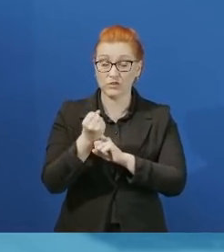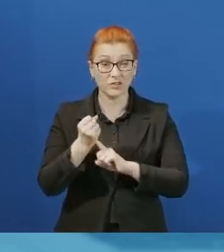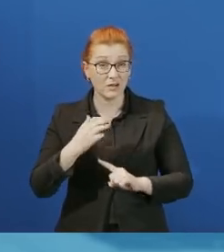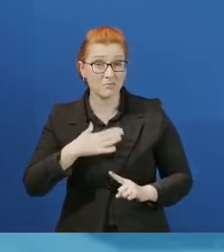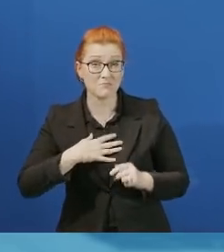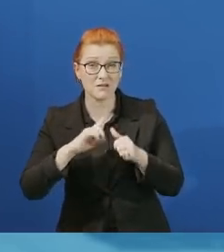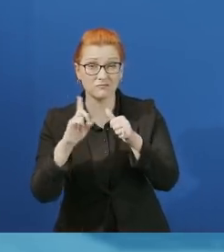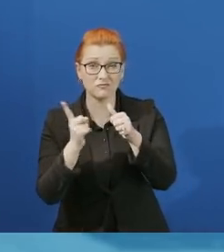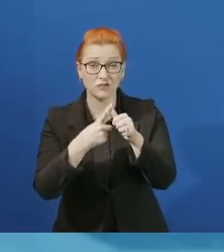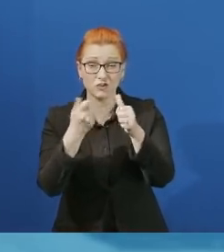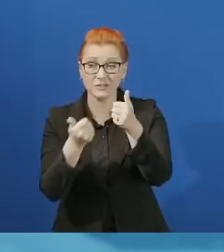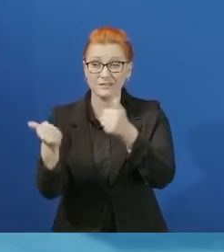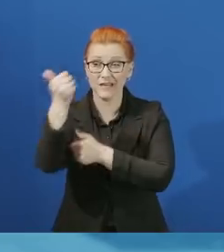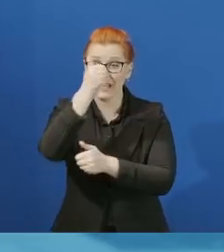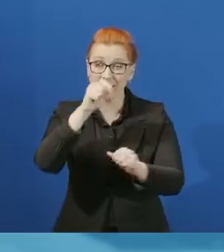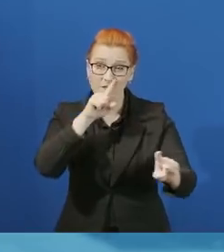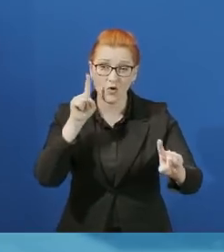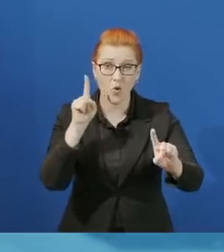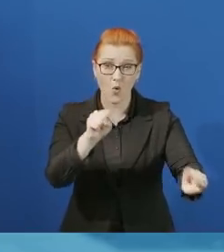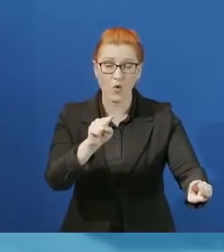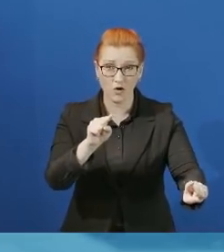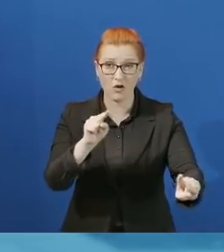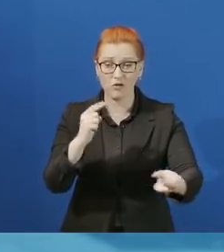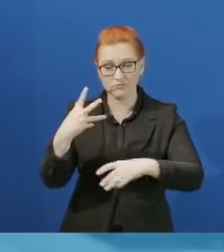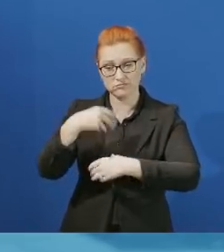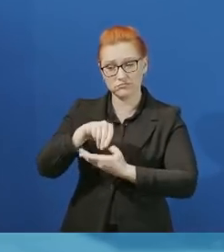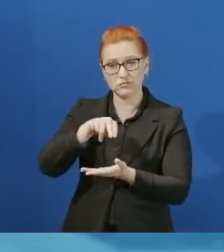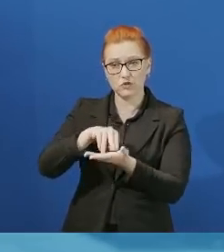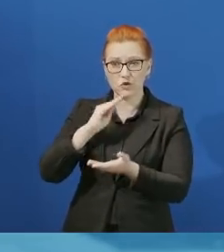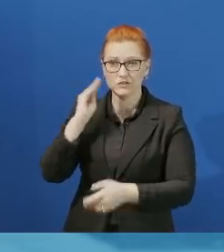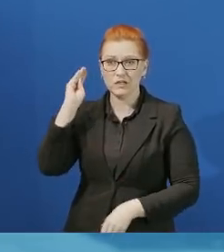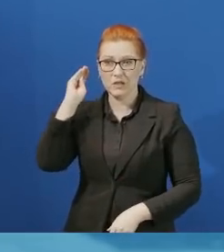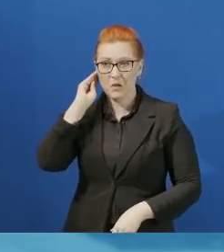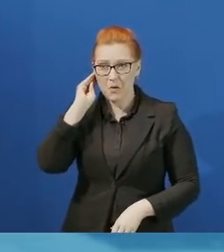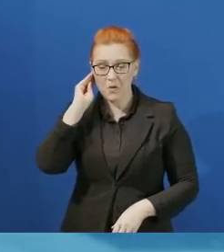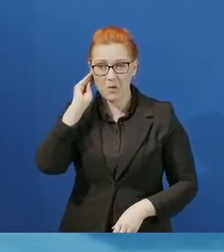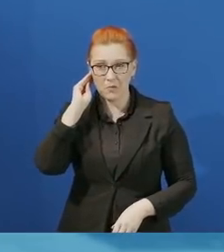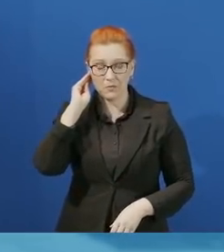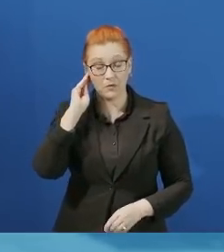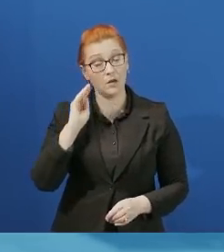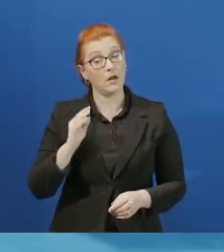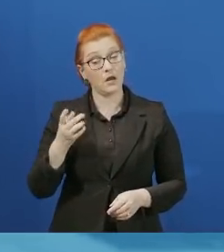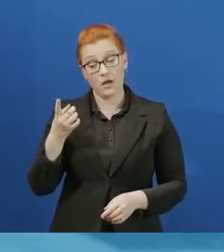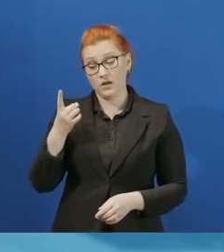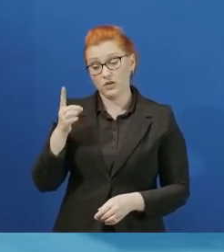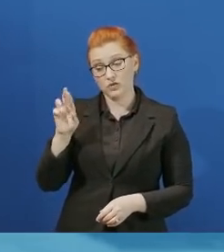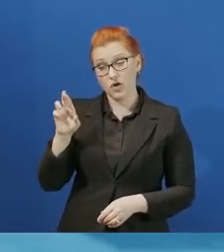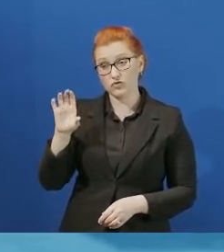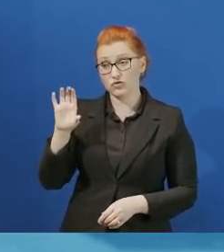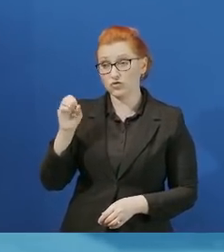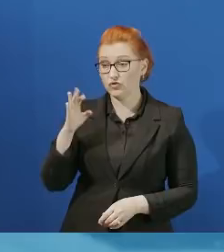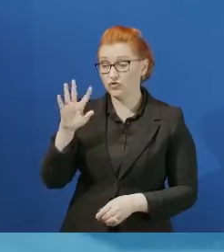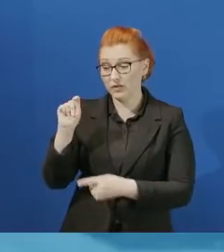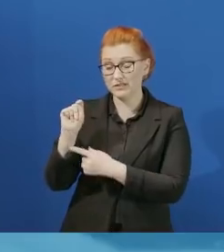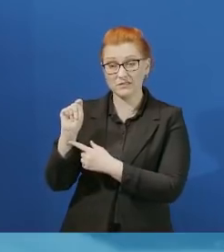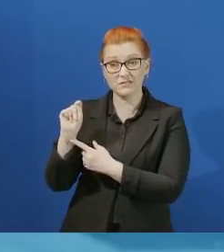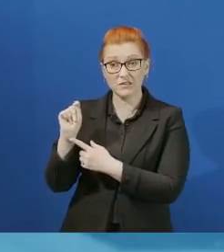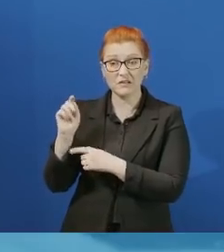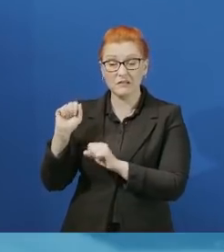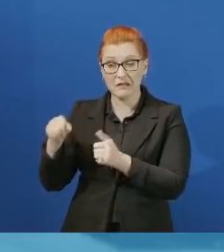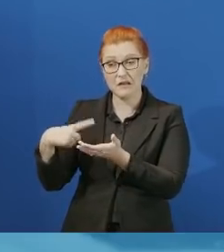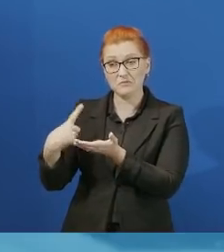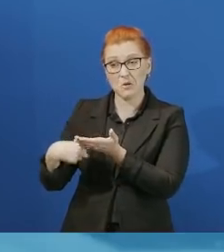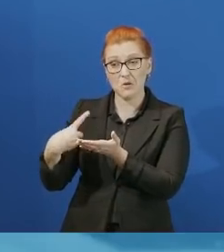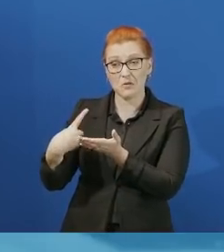of COVID-19. And Dr. Christ is going to talk to you about the transparency that is in those nursing homes. You see